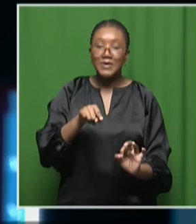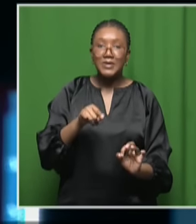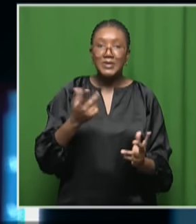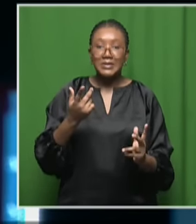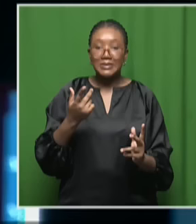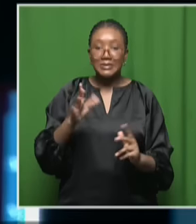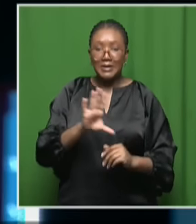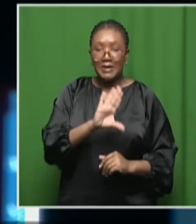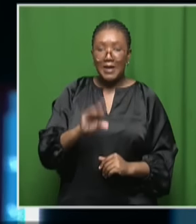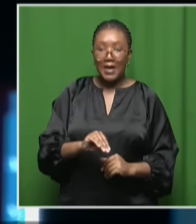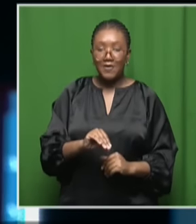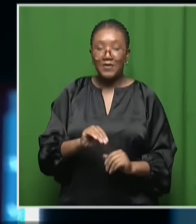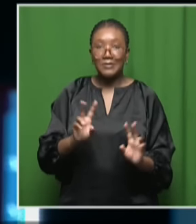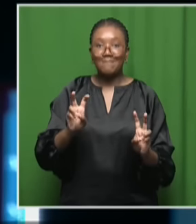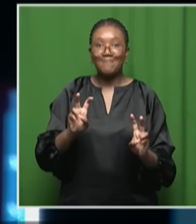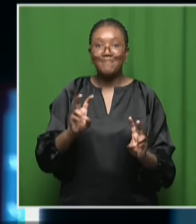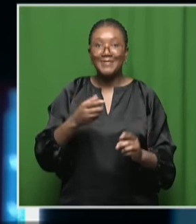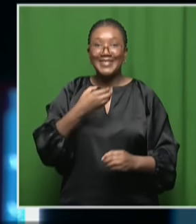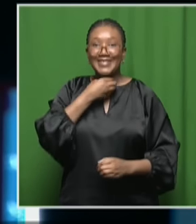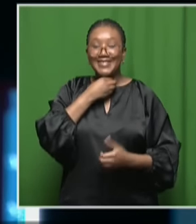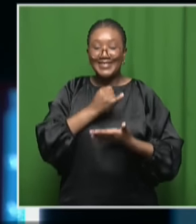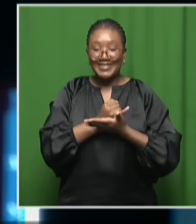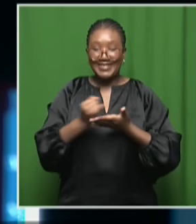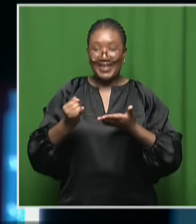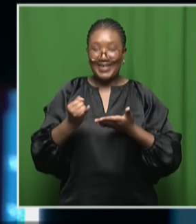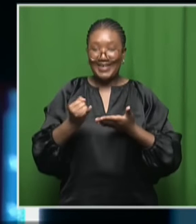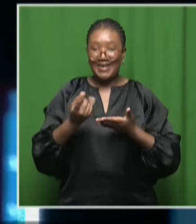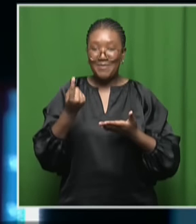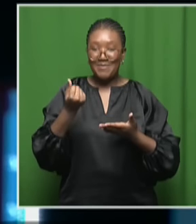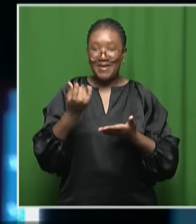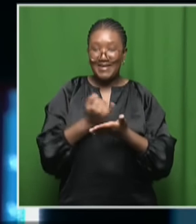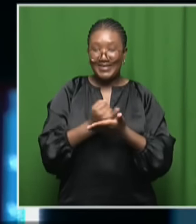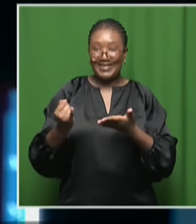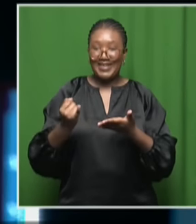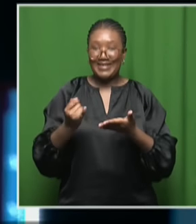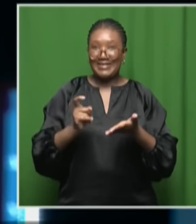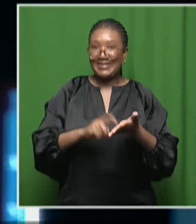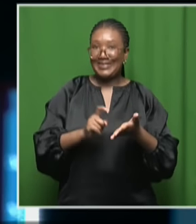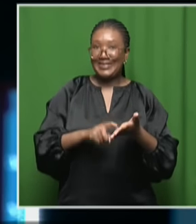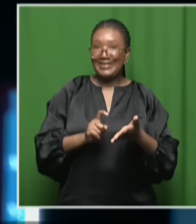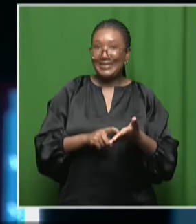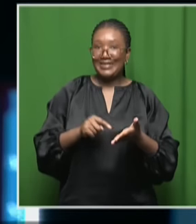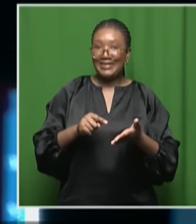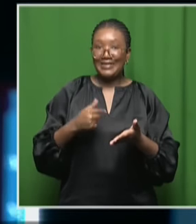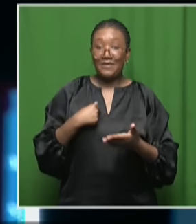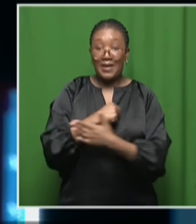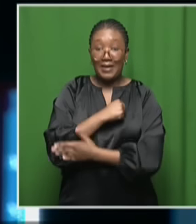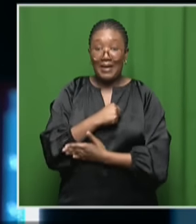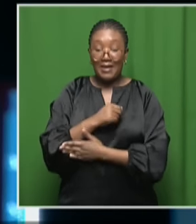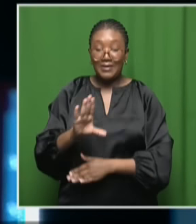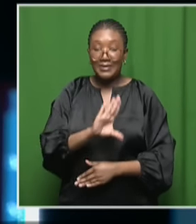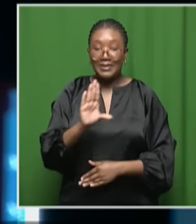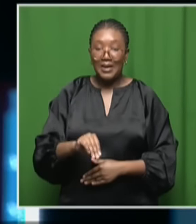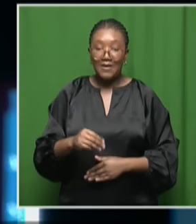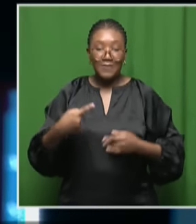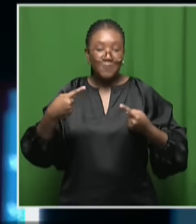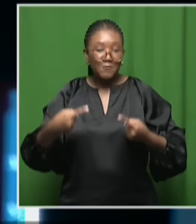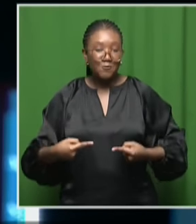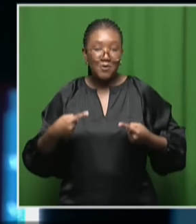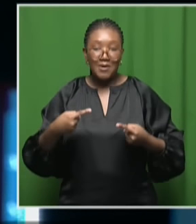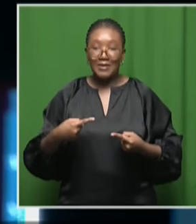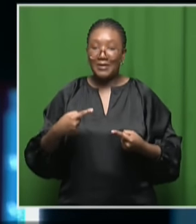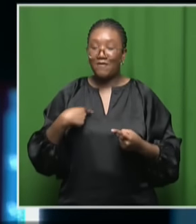the African debt question? I mean, a lot of the times we've been hearing that African countries are battling to service